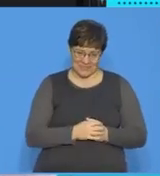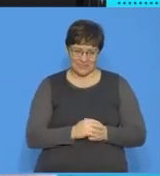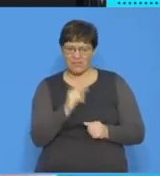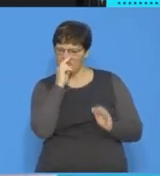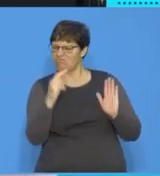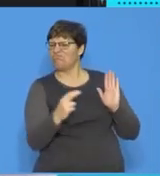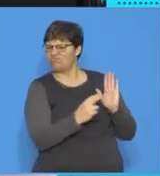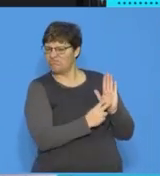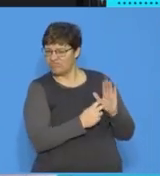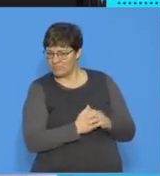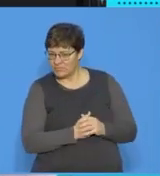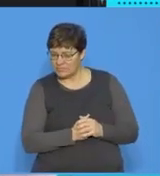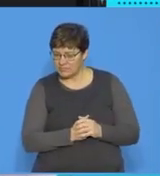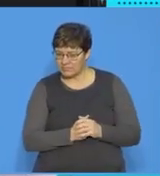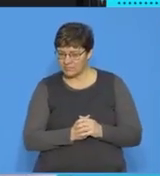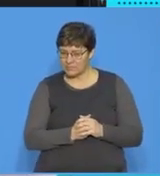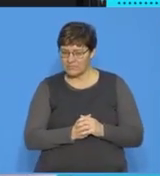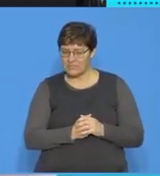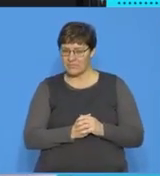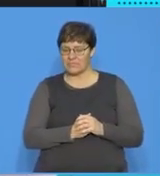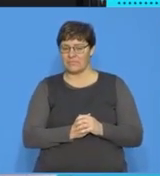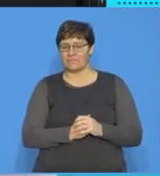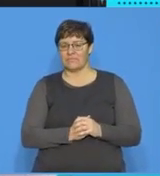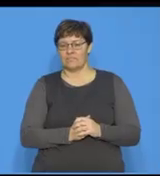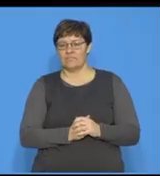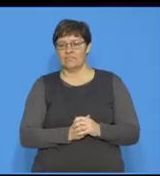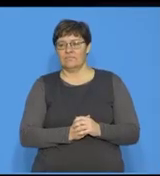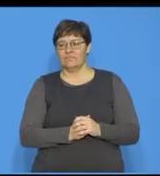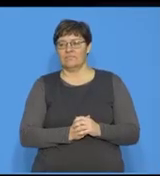look at one of these distribution graphs.